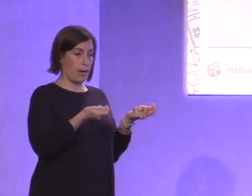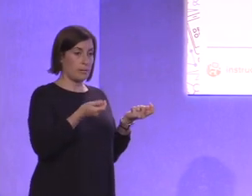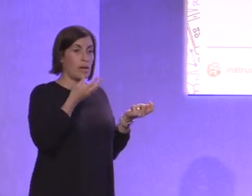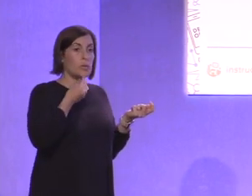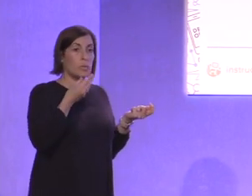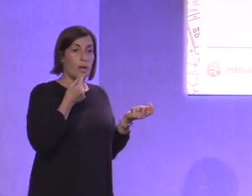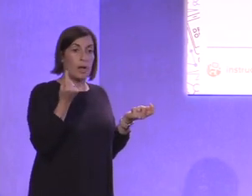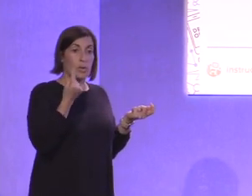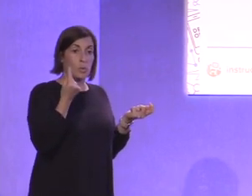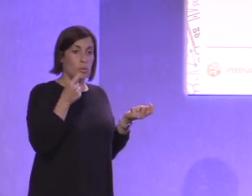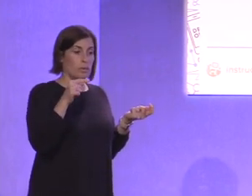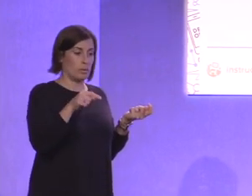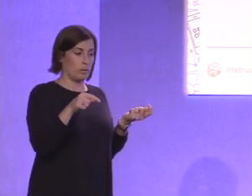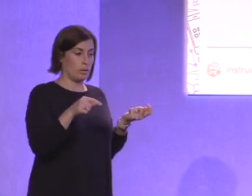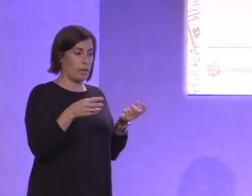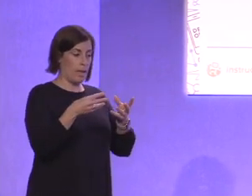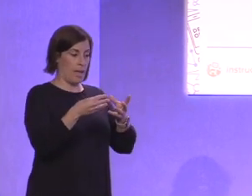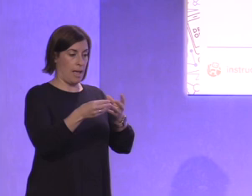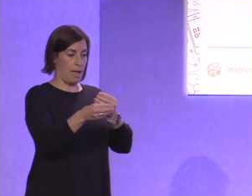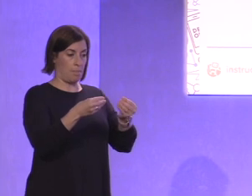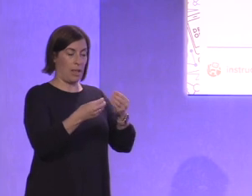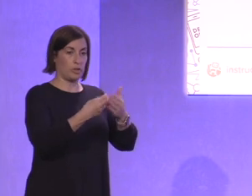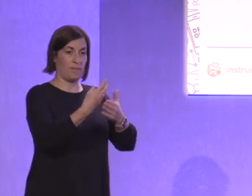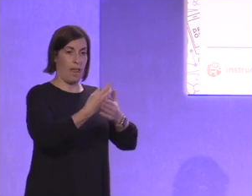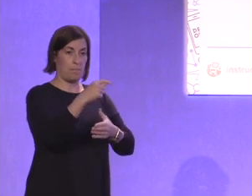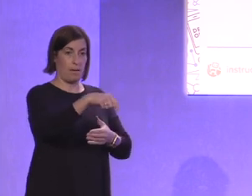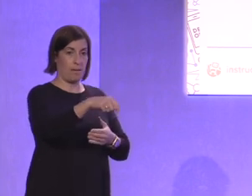user. My user is the application developer.